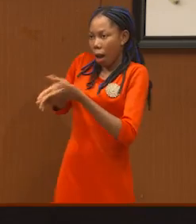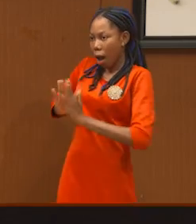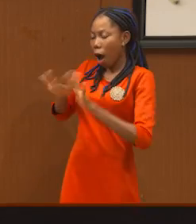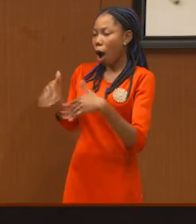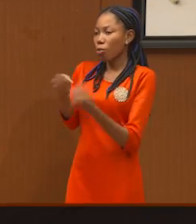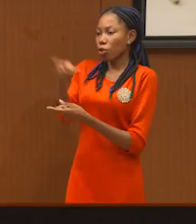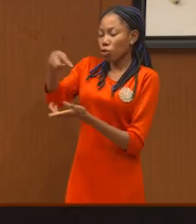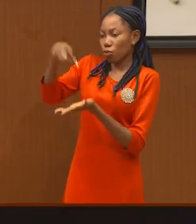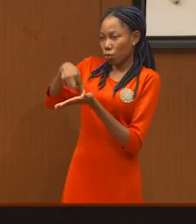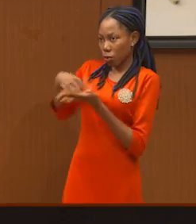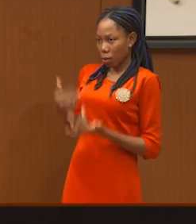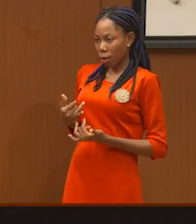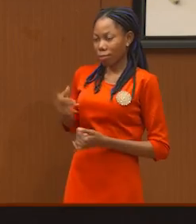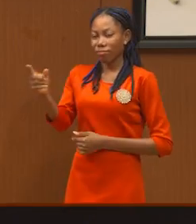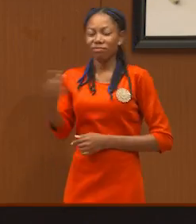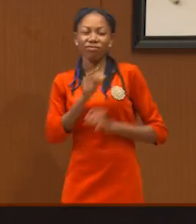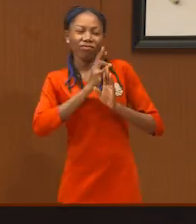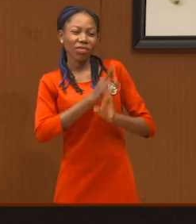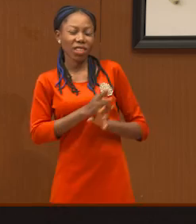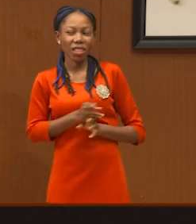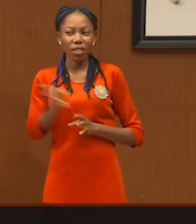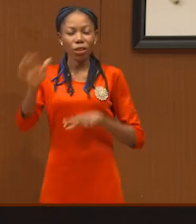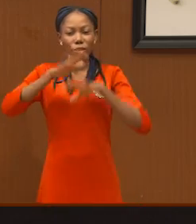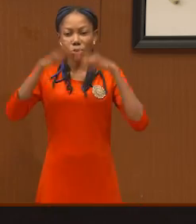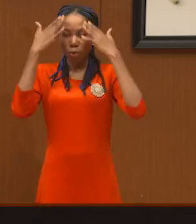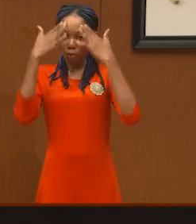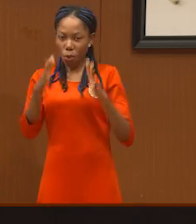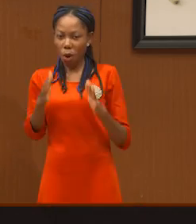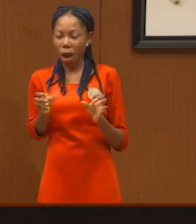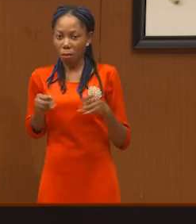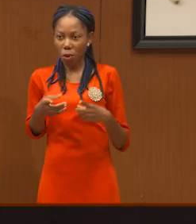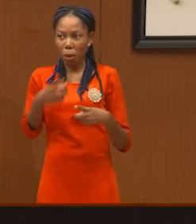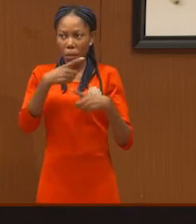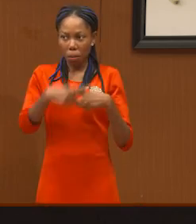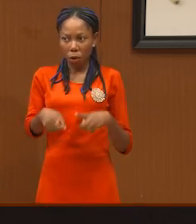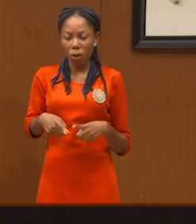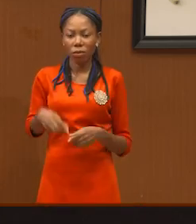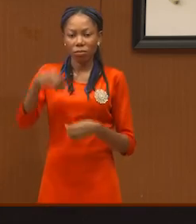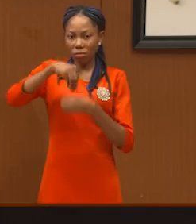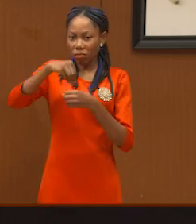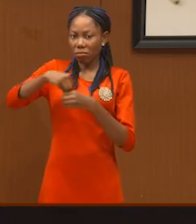now? I'm not sure with the right amount, but I know it's within that neighborhood.